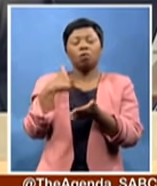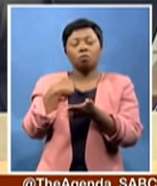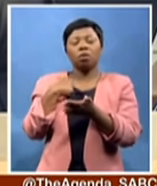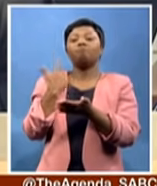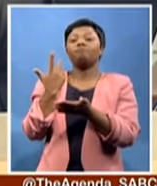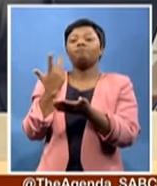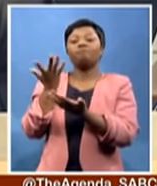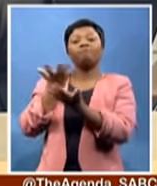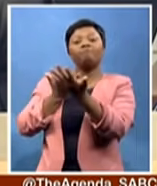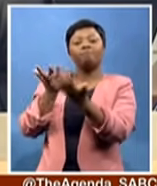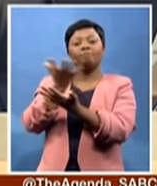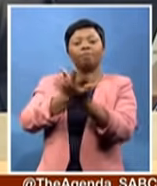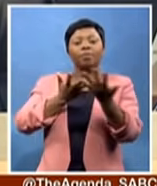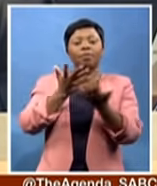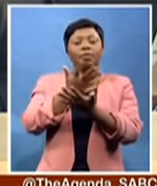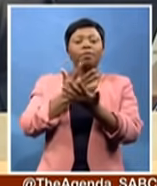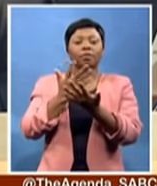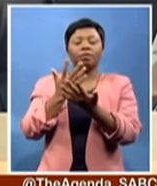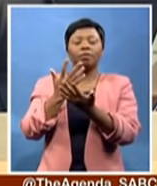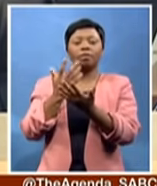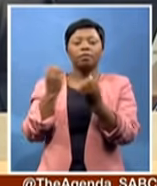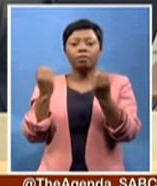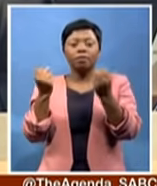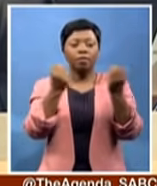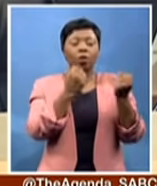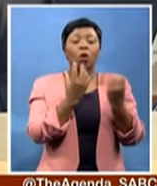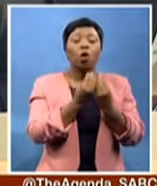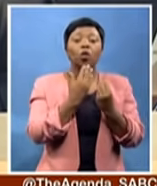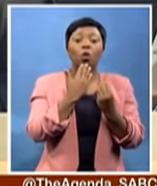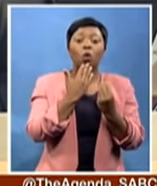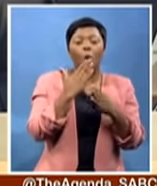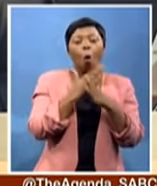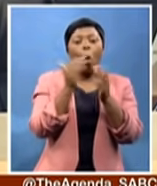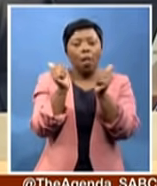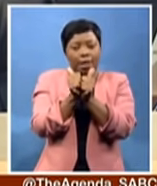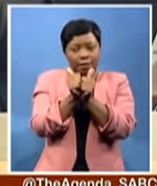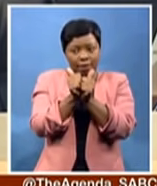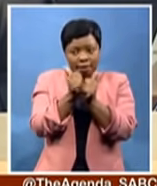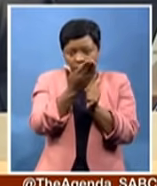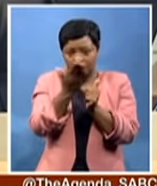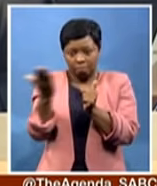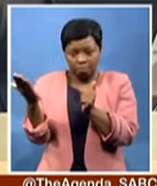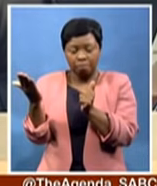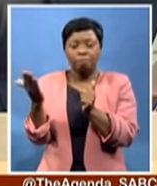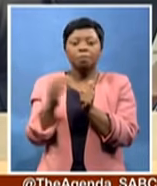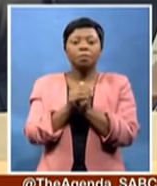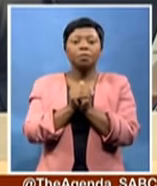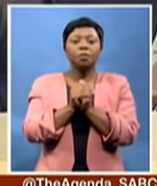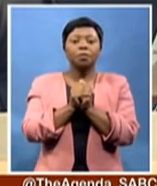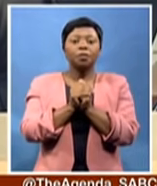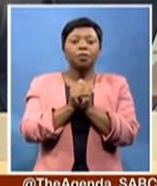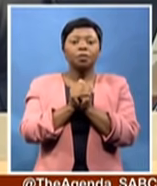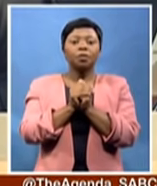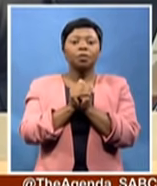is also head of state. We had to attend to some matter, and